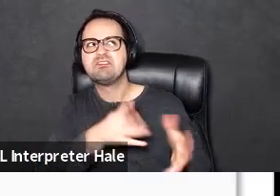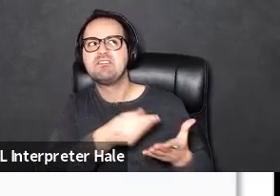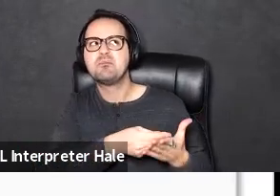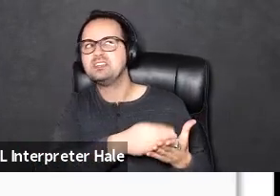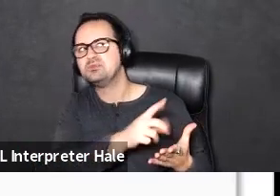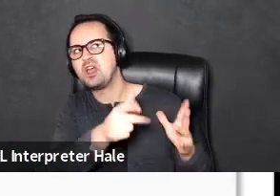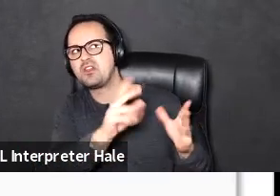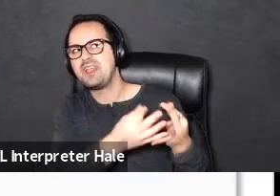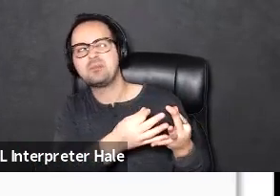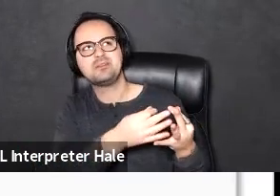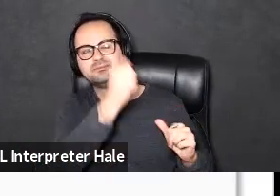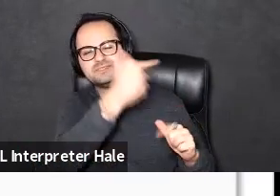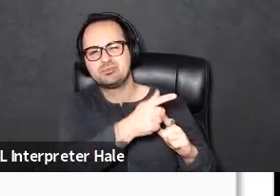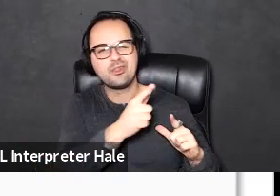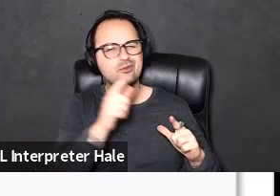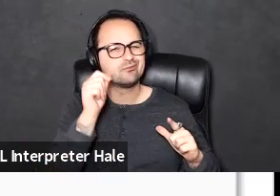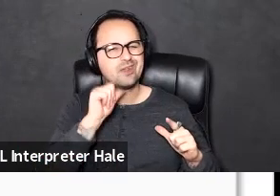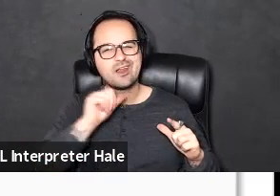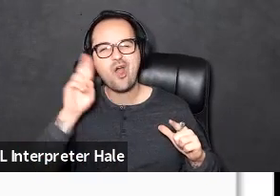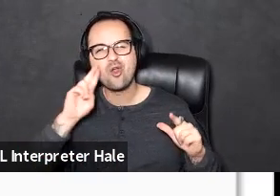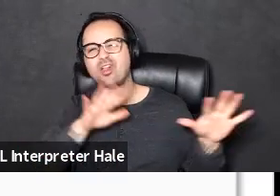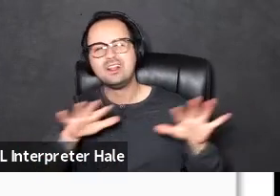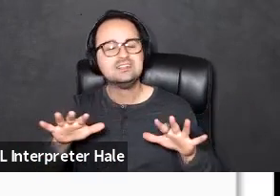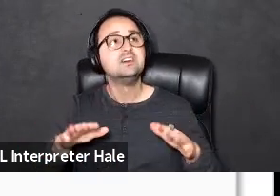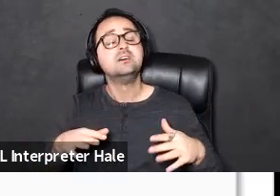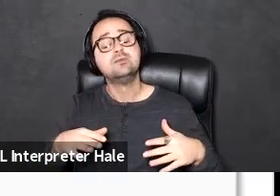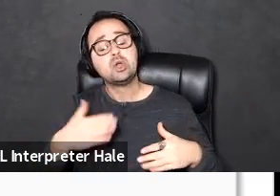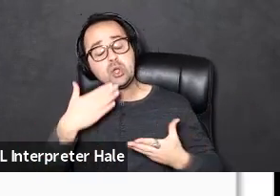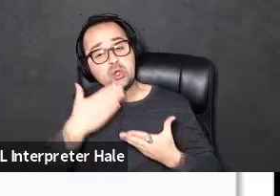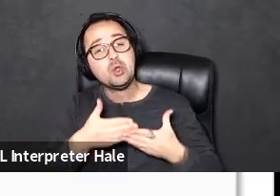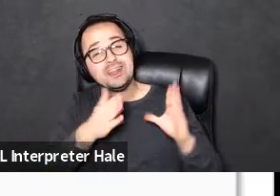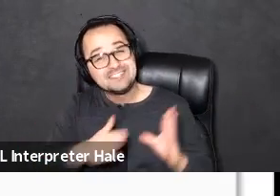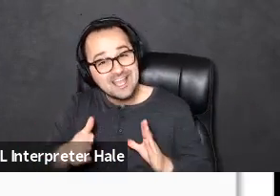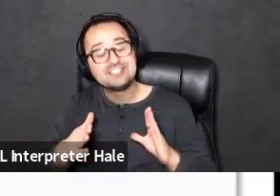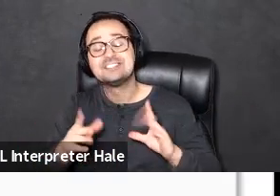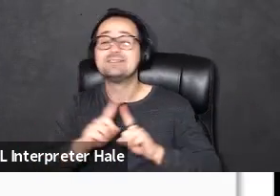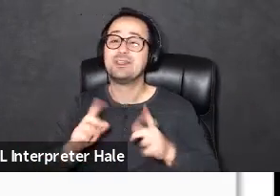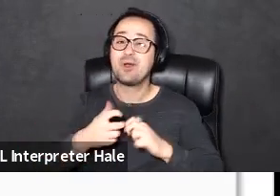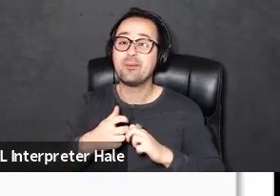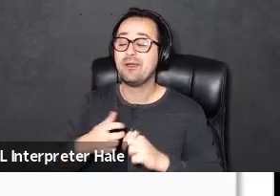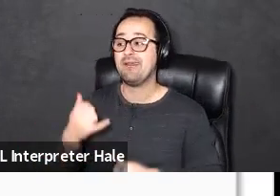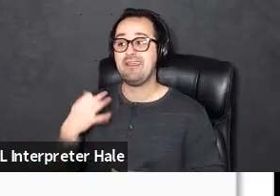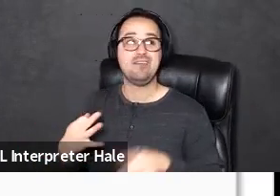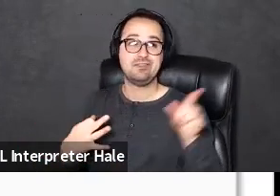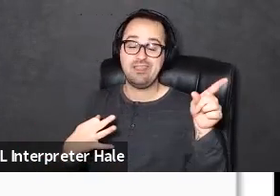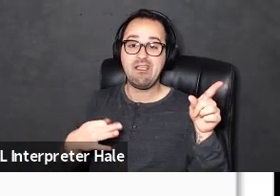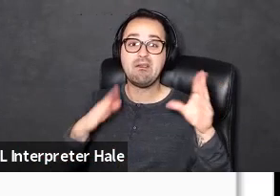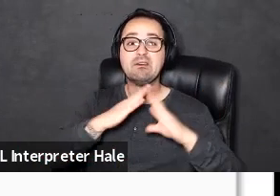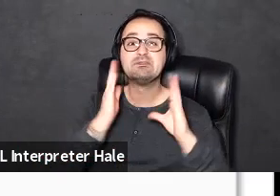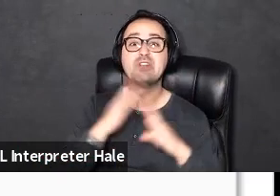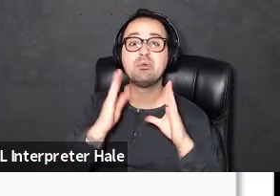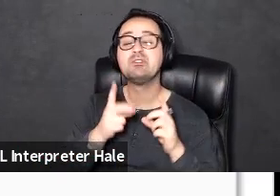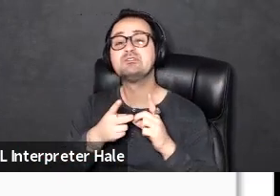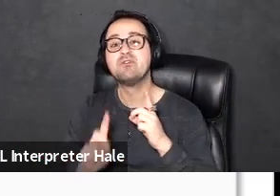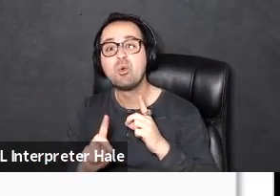sister, a brother, an uncle, an aunt. And that comes with a lot of good intentions, but the issue becomes if they should get into trouble or they got